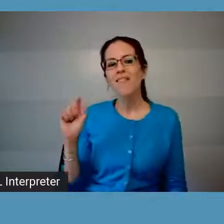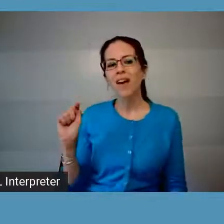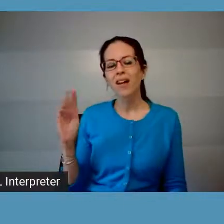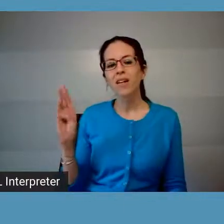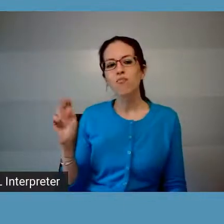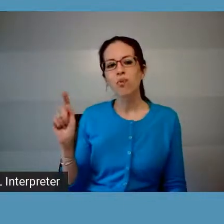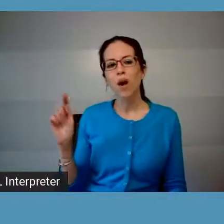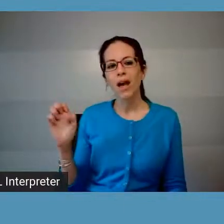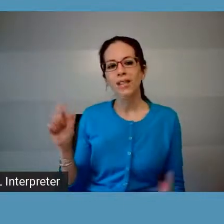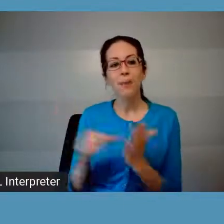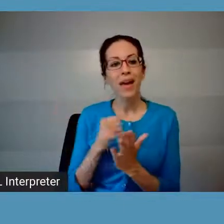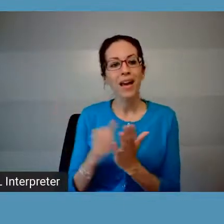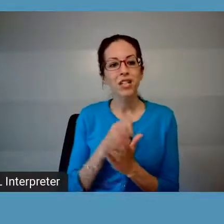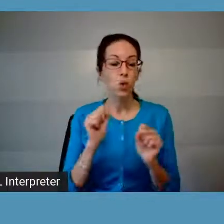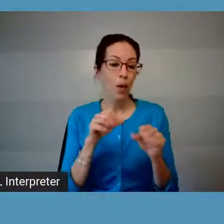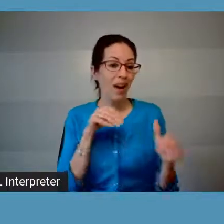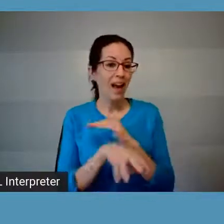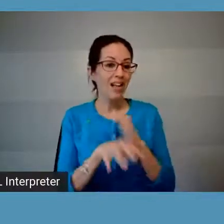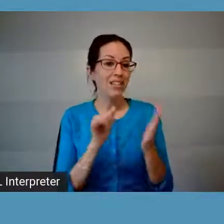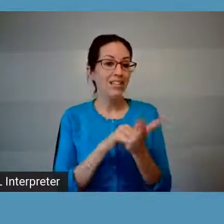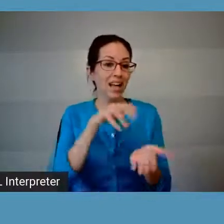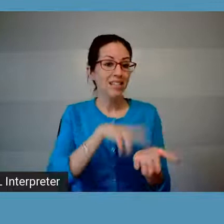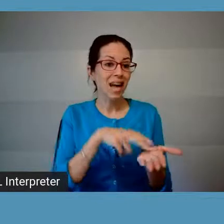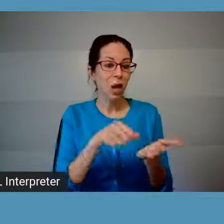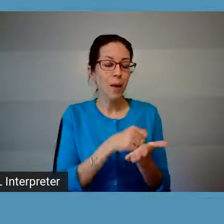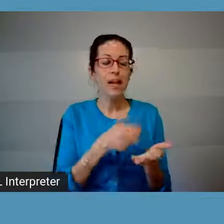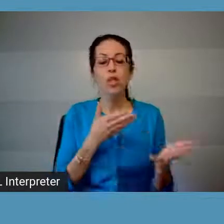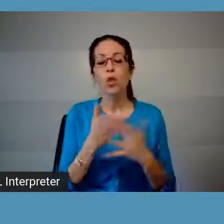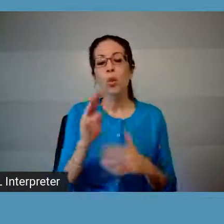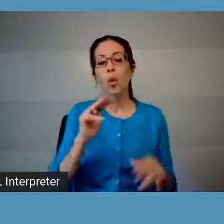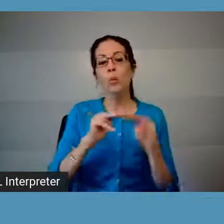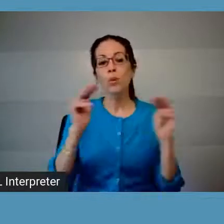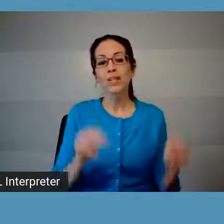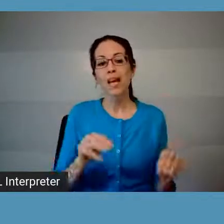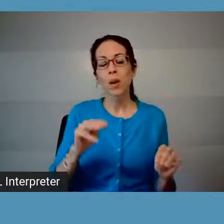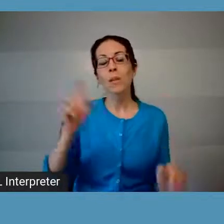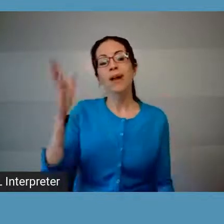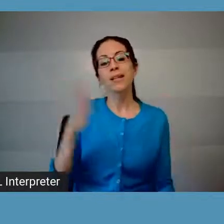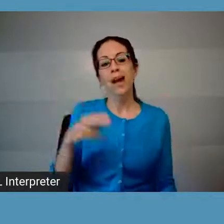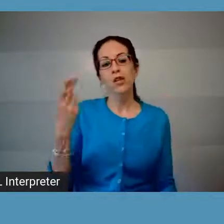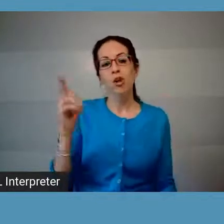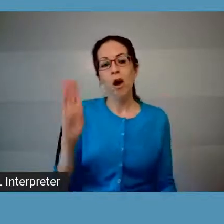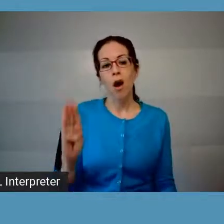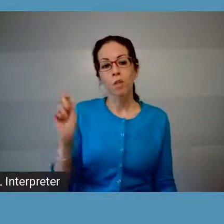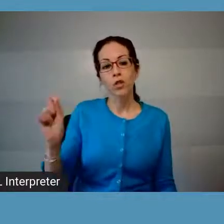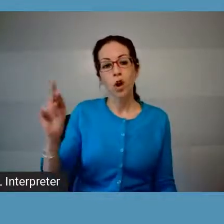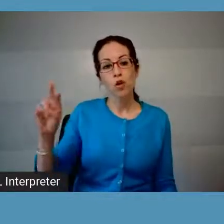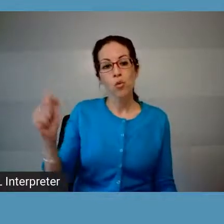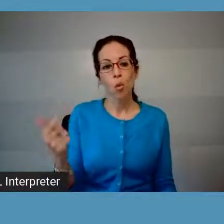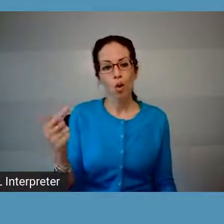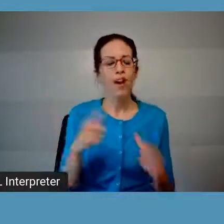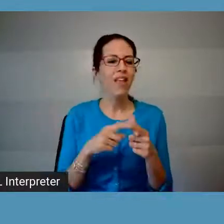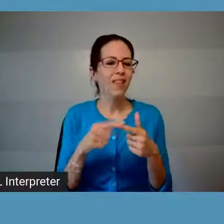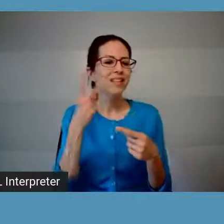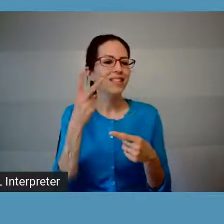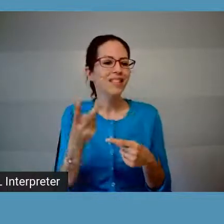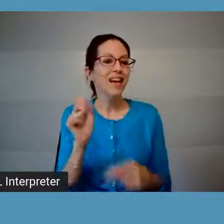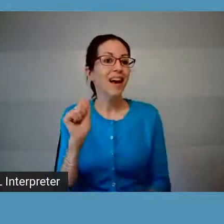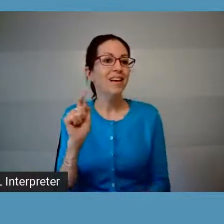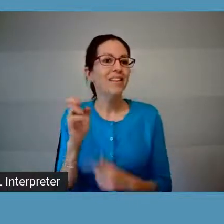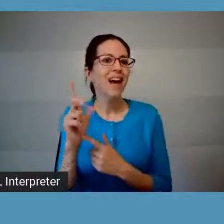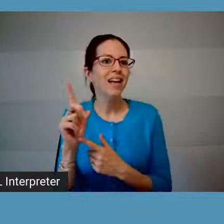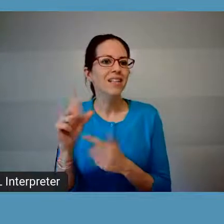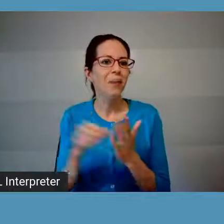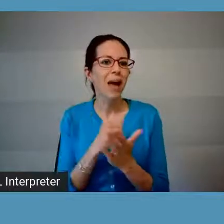access that sign-up page through museum-hub.org and go to the attend page. So sign